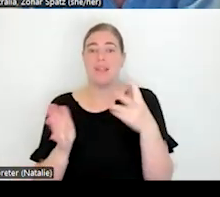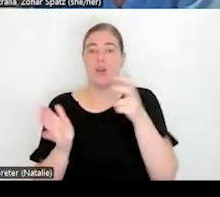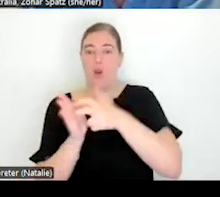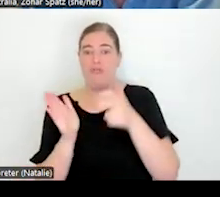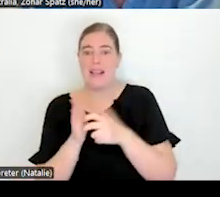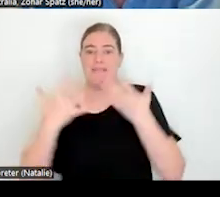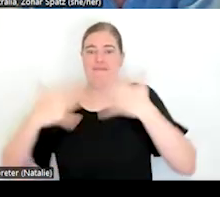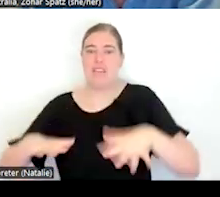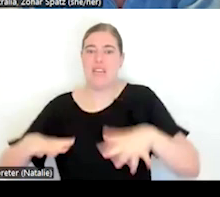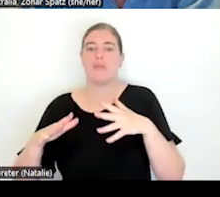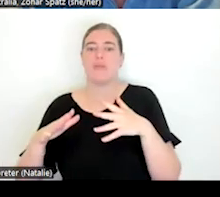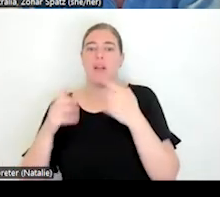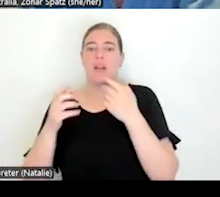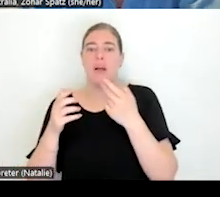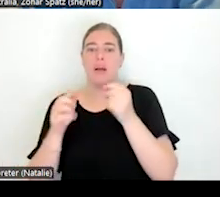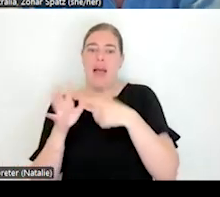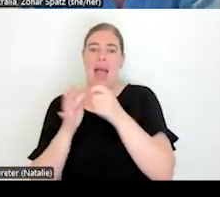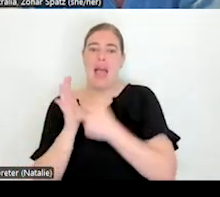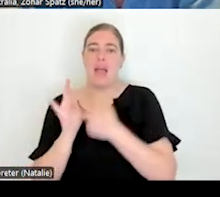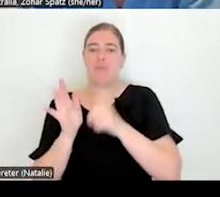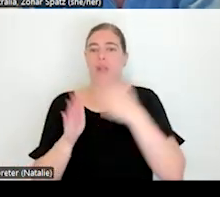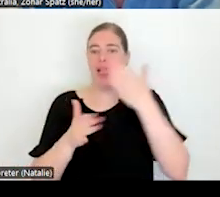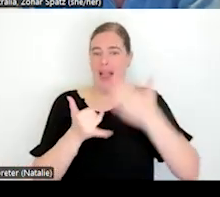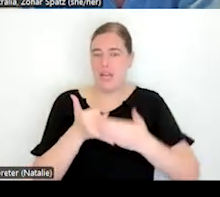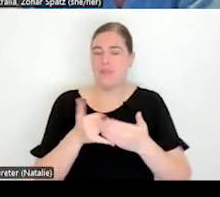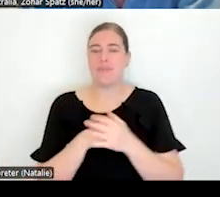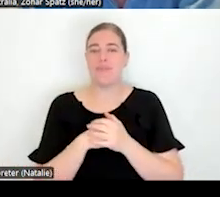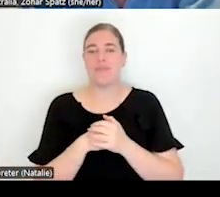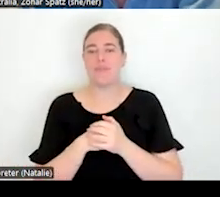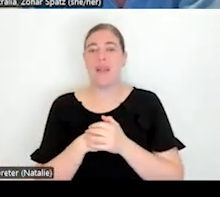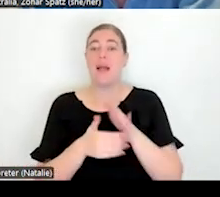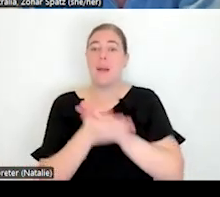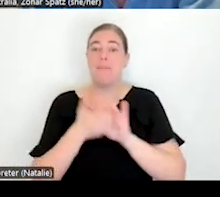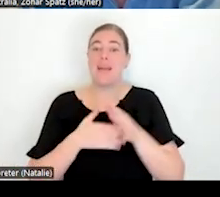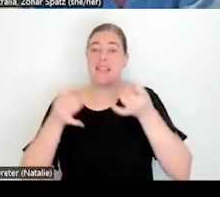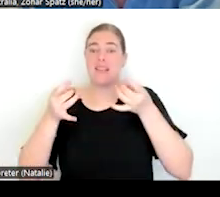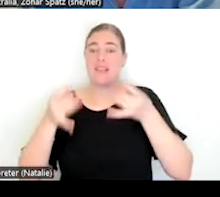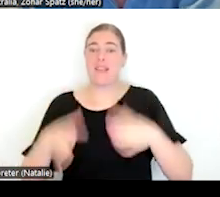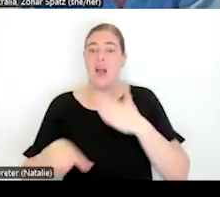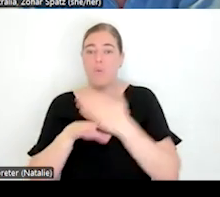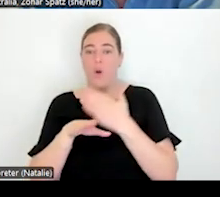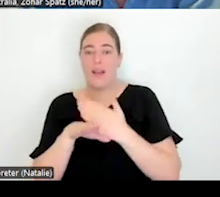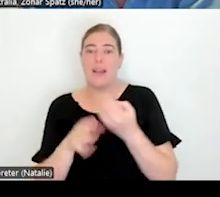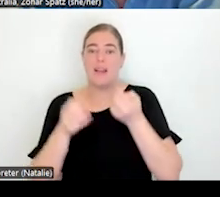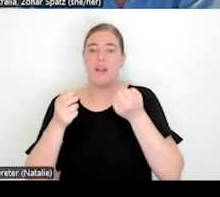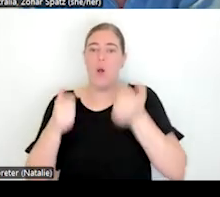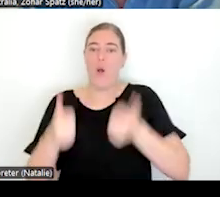of April 2025 to enable work commencing in early May 2025.